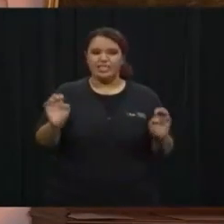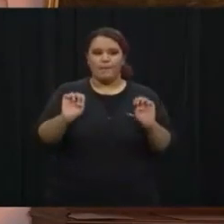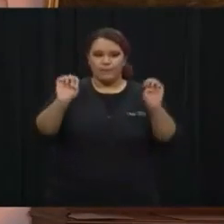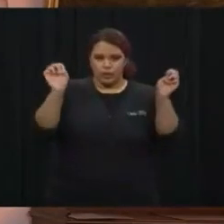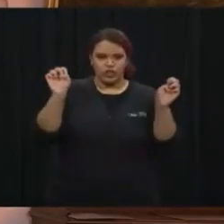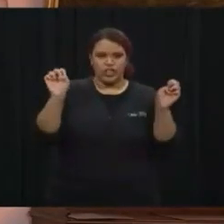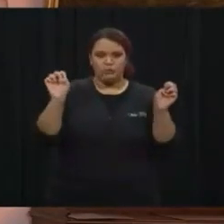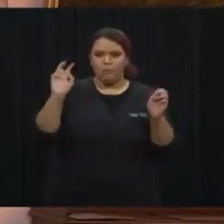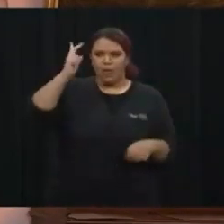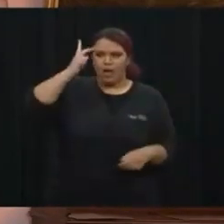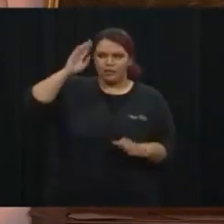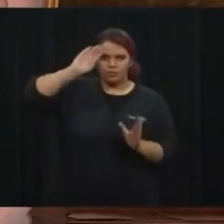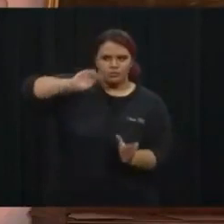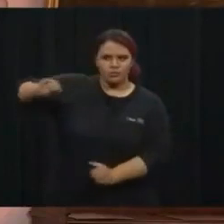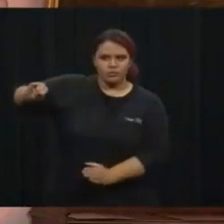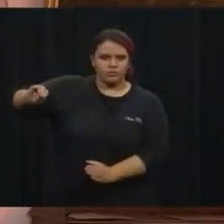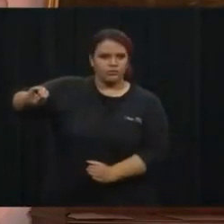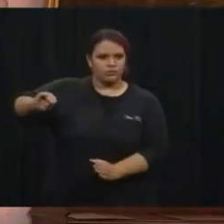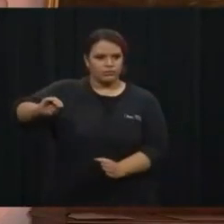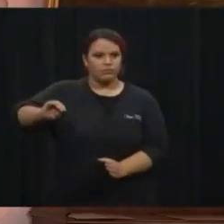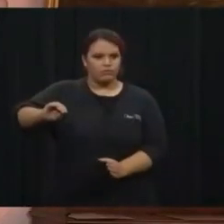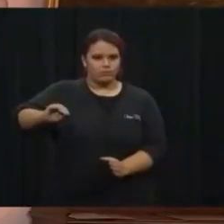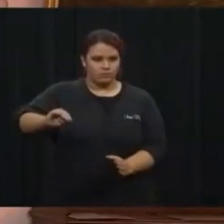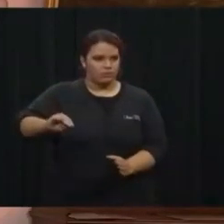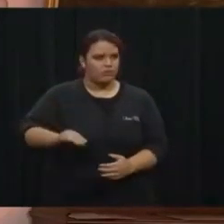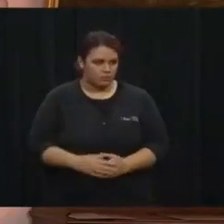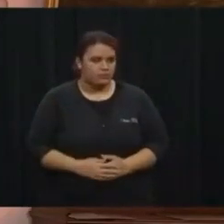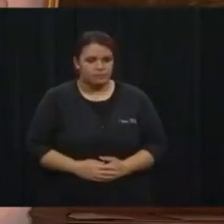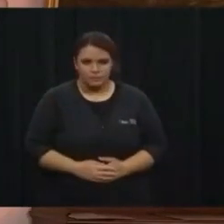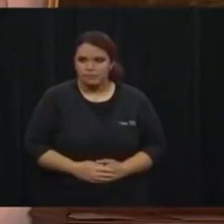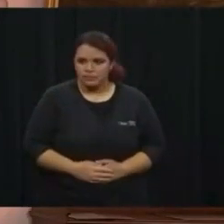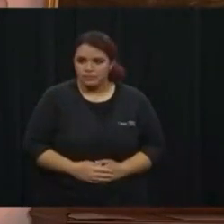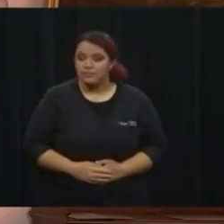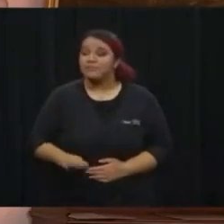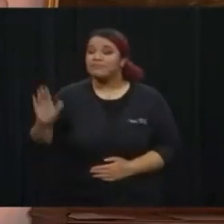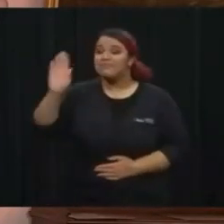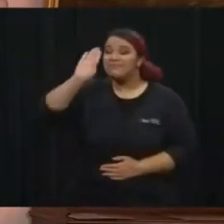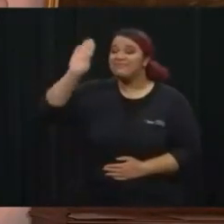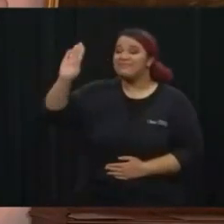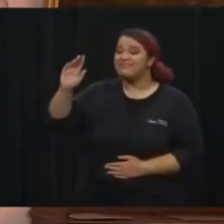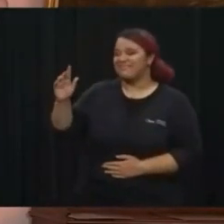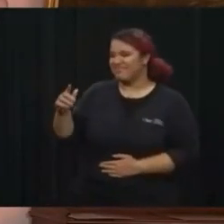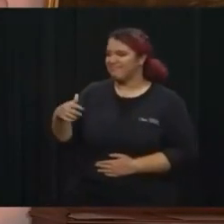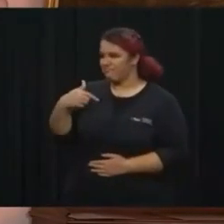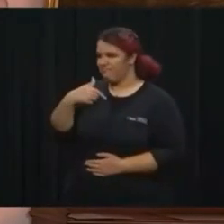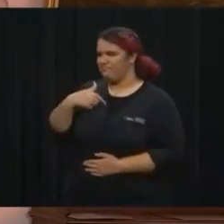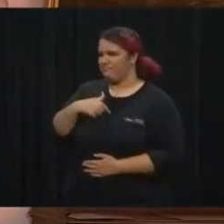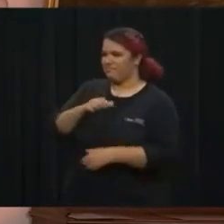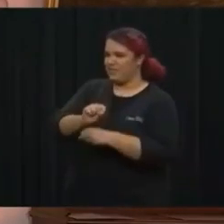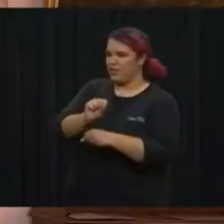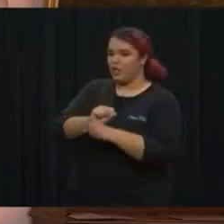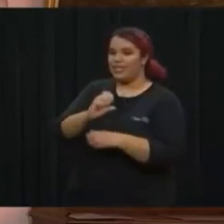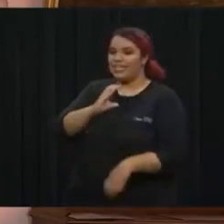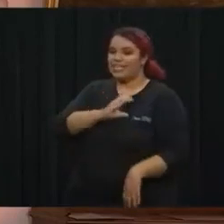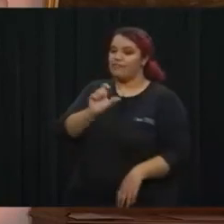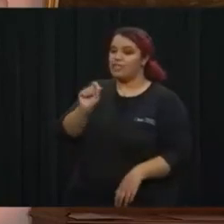locals, asking, what do you need? Can we deploy? What advice can we do? How can we come up behind you and support you?